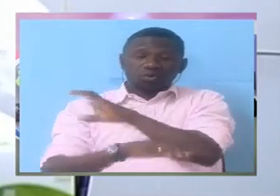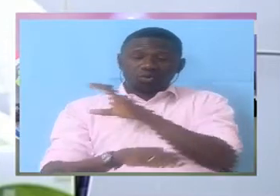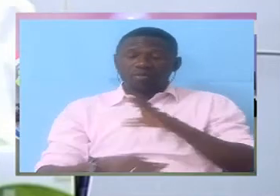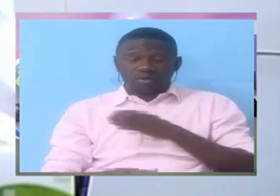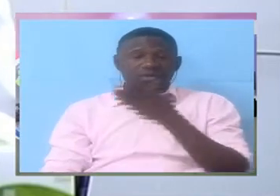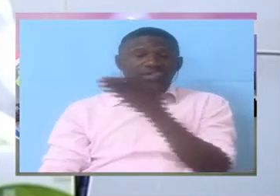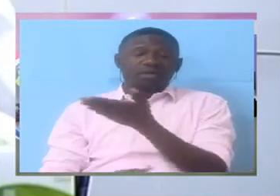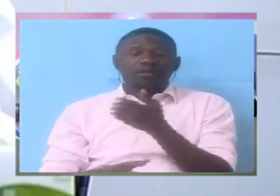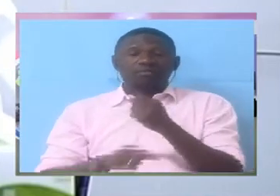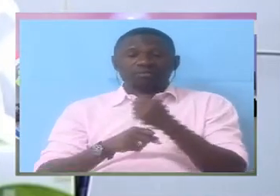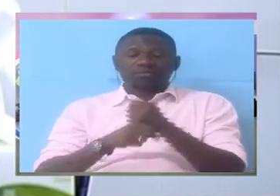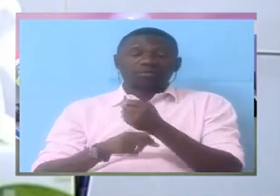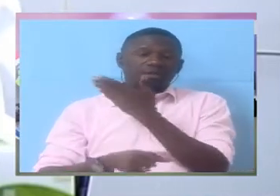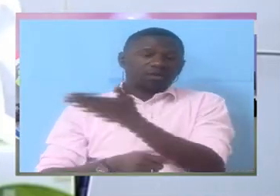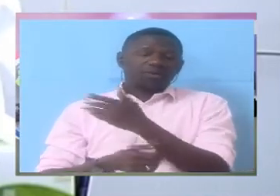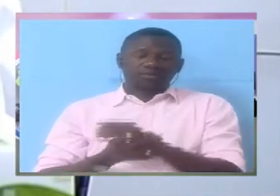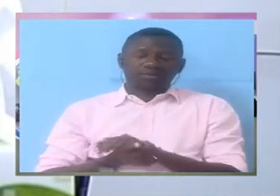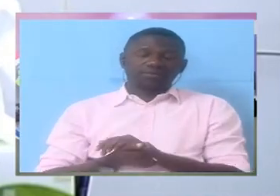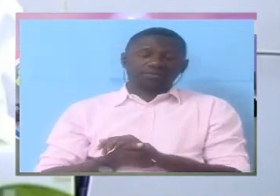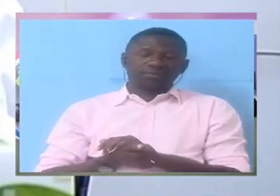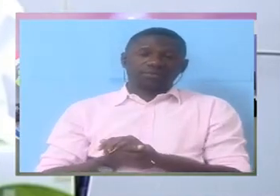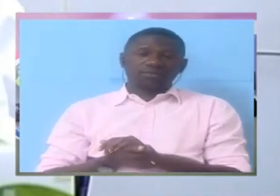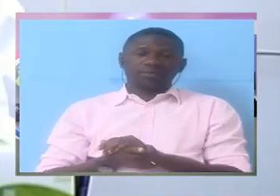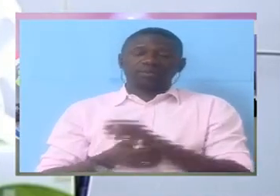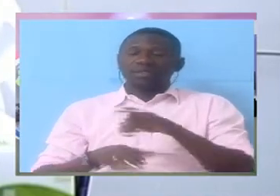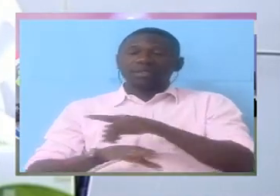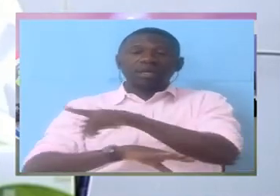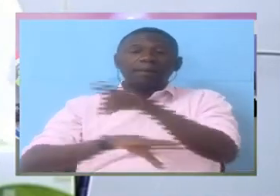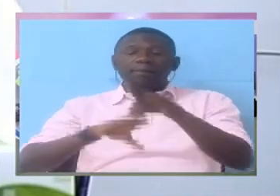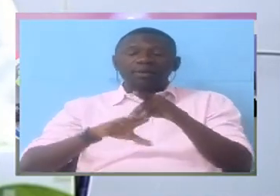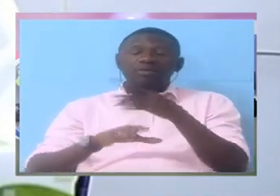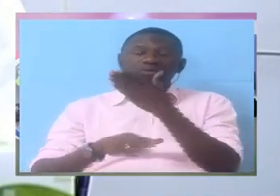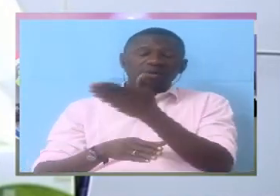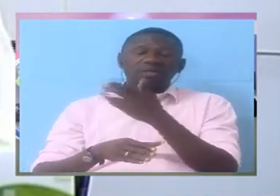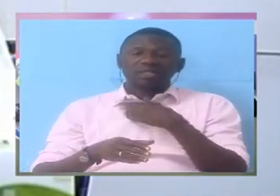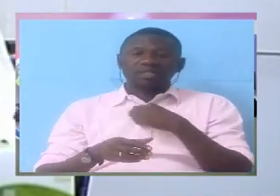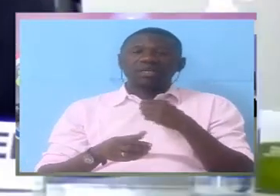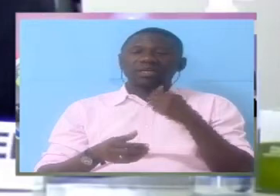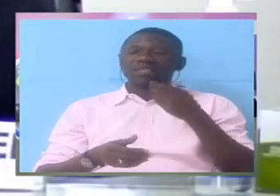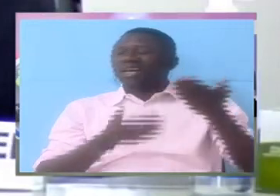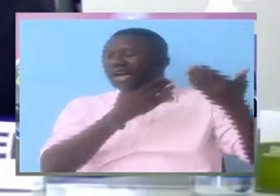The place was leased during Sadauda's regime.